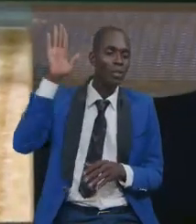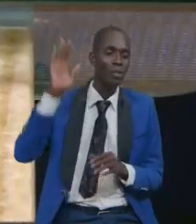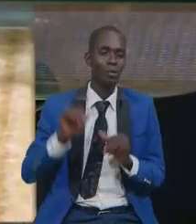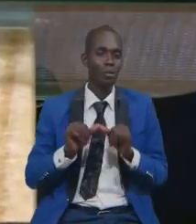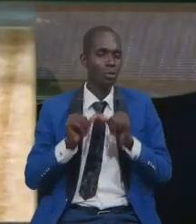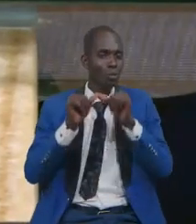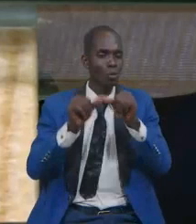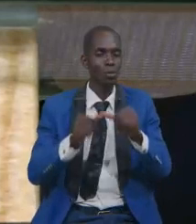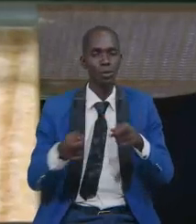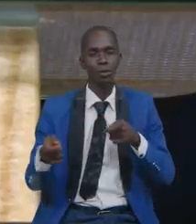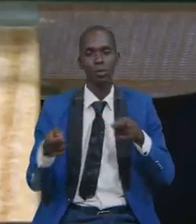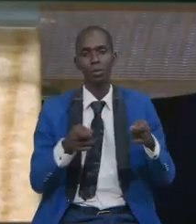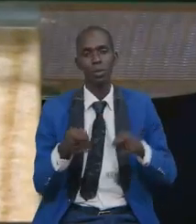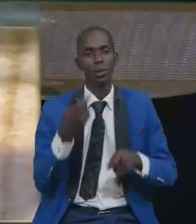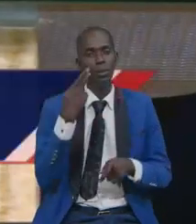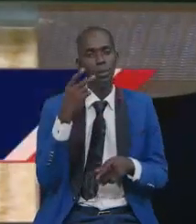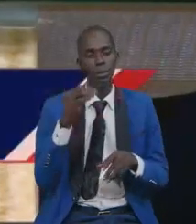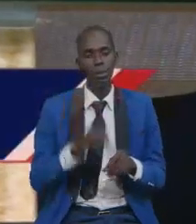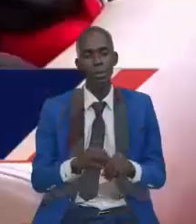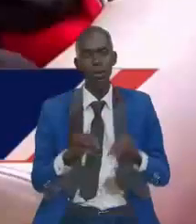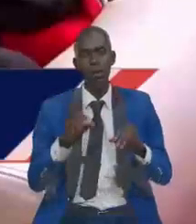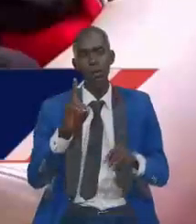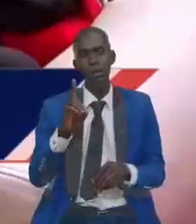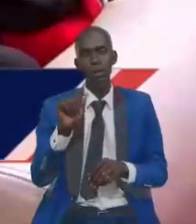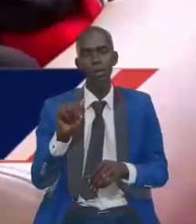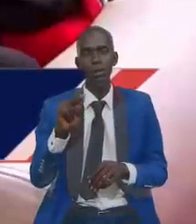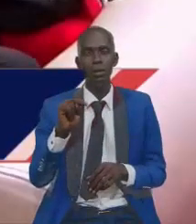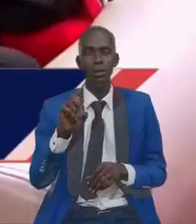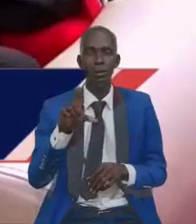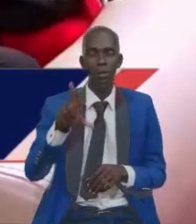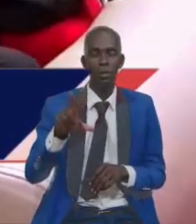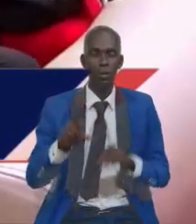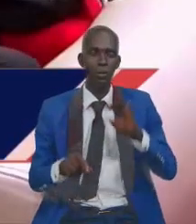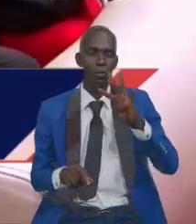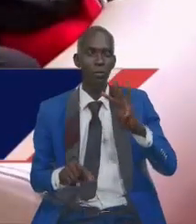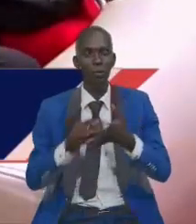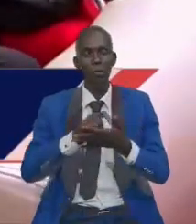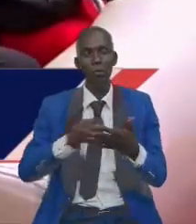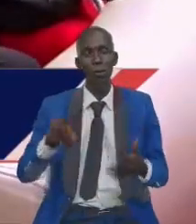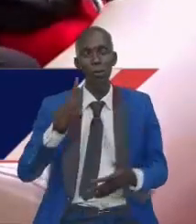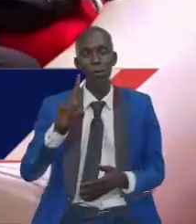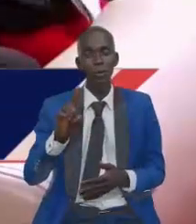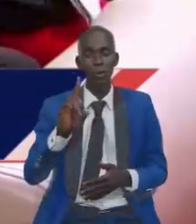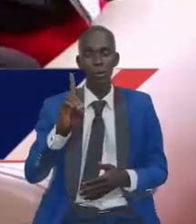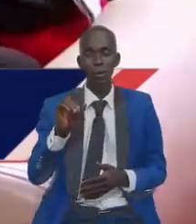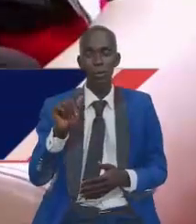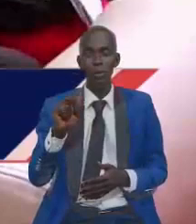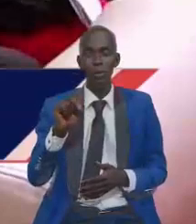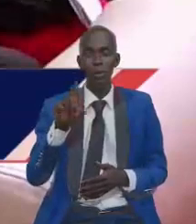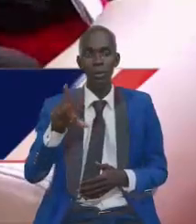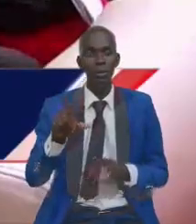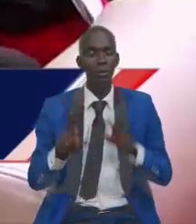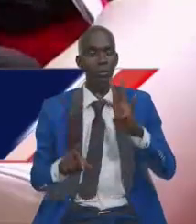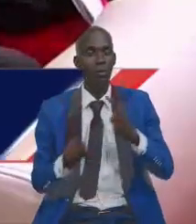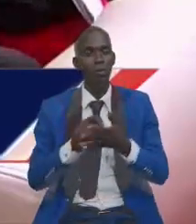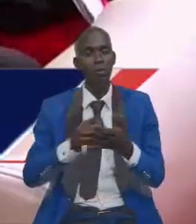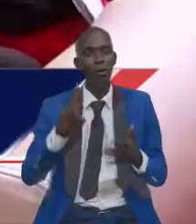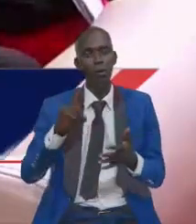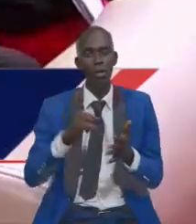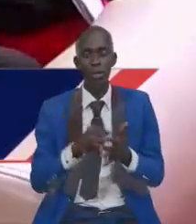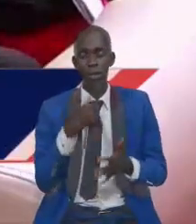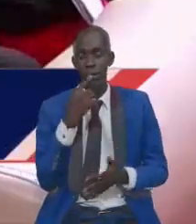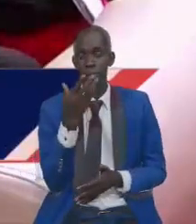at Daniel chapter 4. I'm looking at verse 1. It says in verse 1 here, it